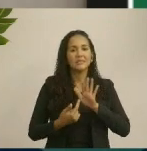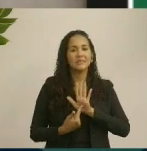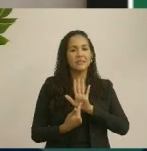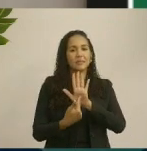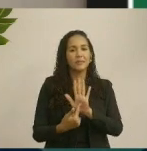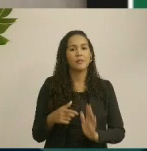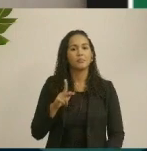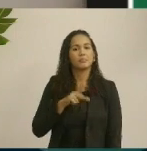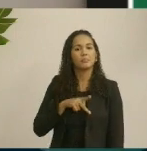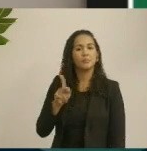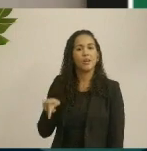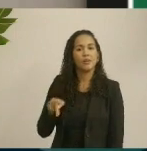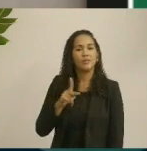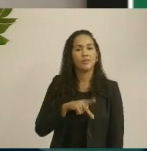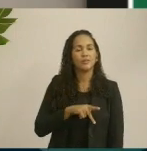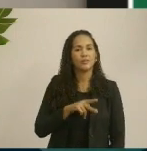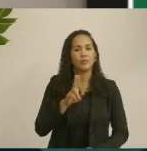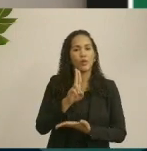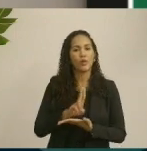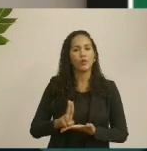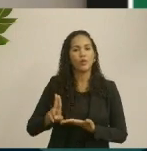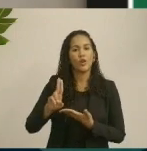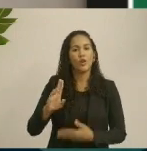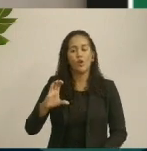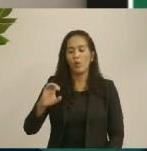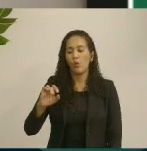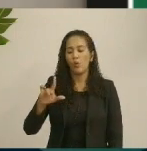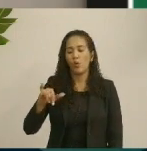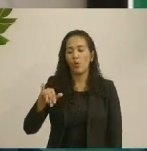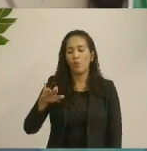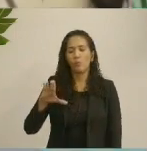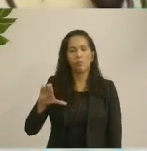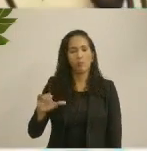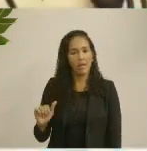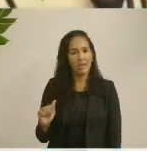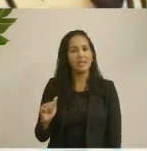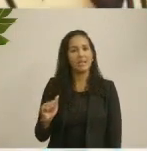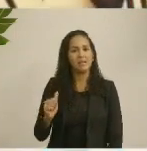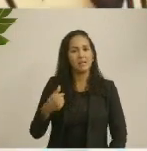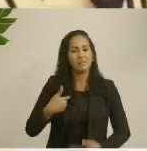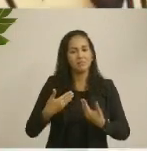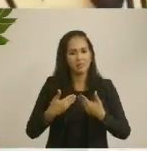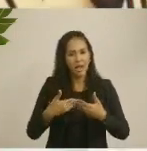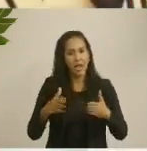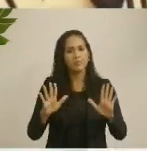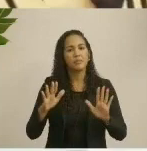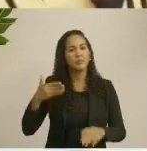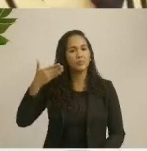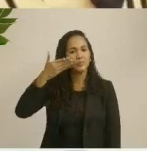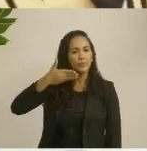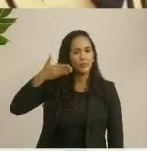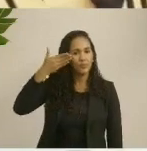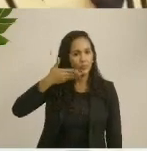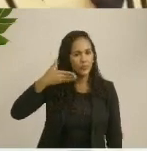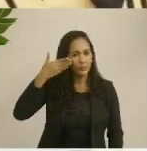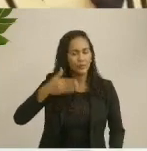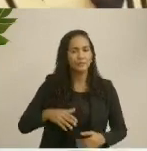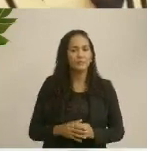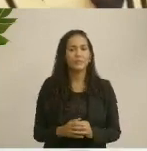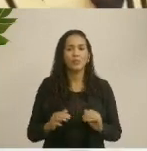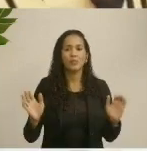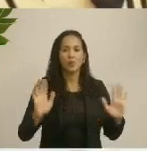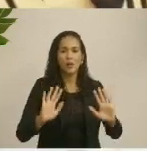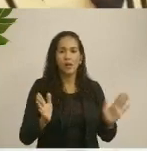at Columbia University, Jeffrey Sachs, for some opening remarks. Thank you. Greetings, friends. I'm Jeffrey